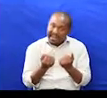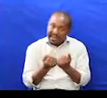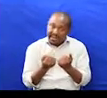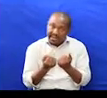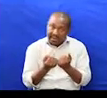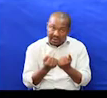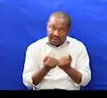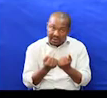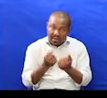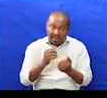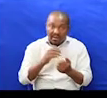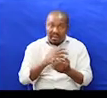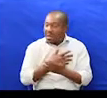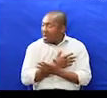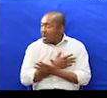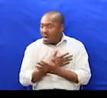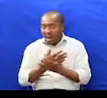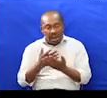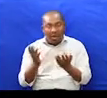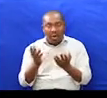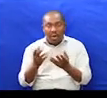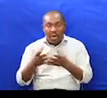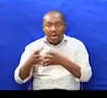nor destroyed.